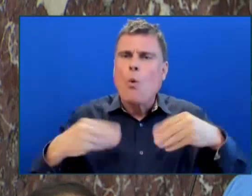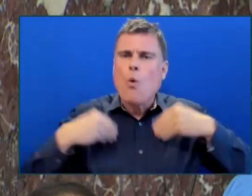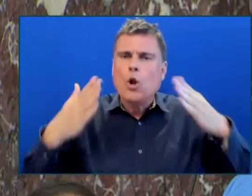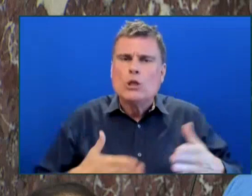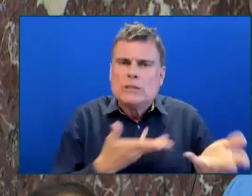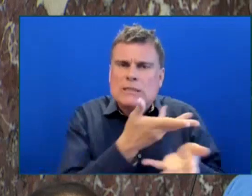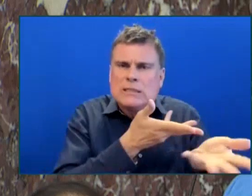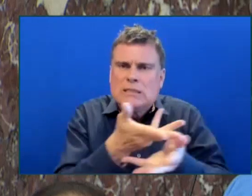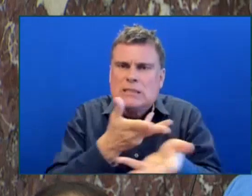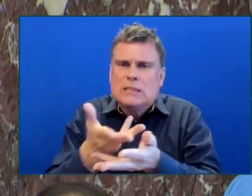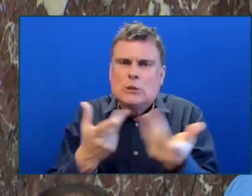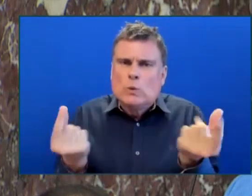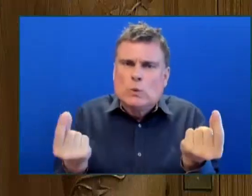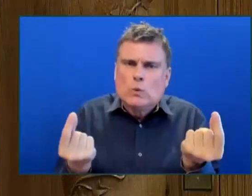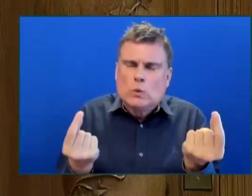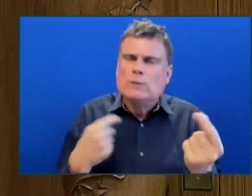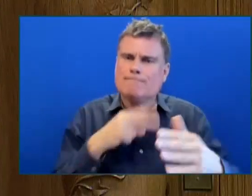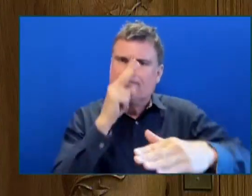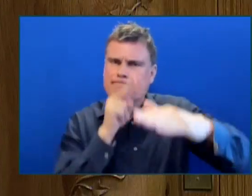question, yes.